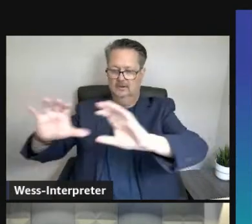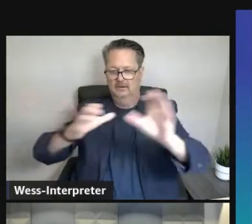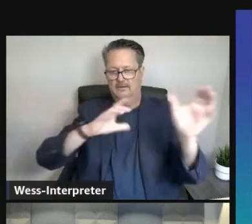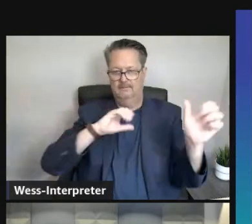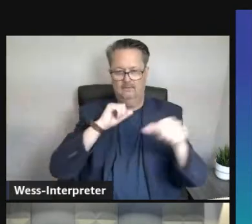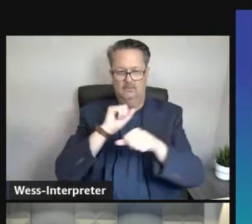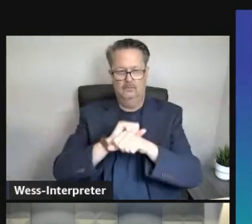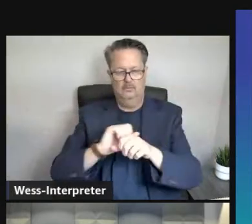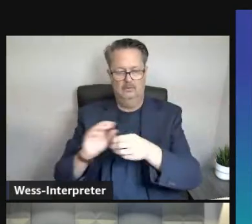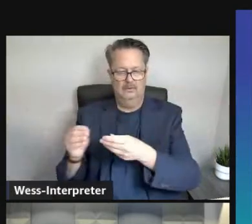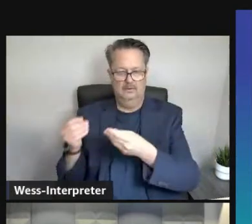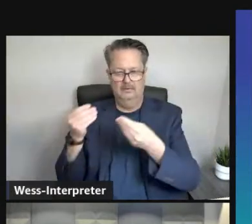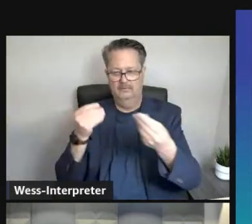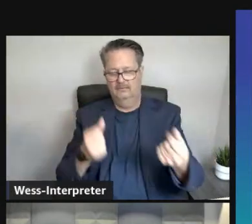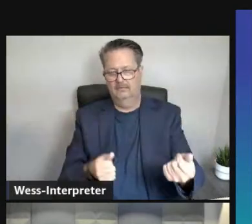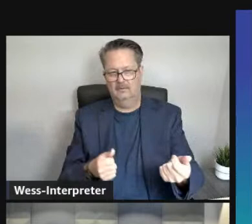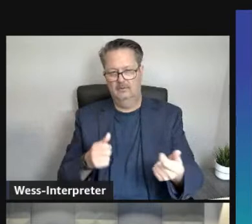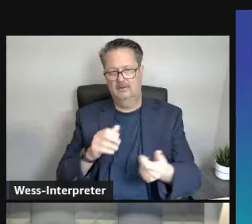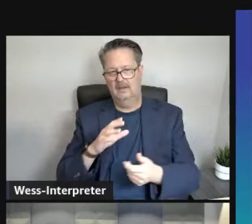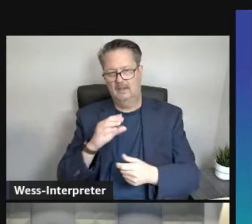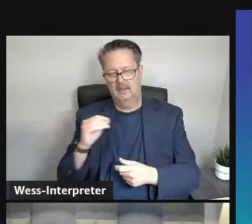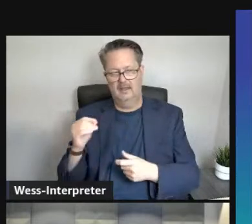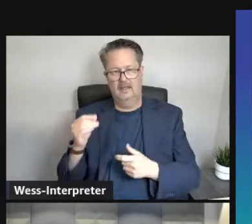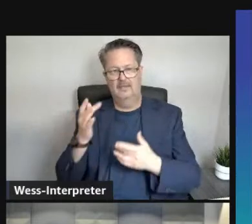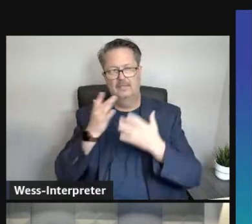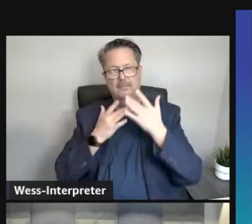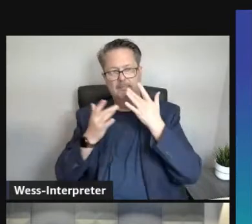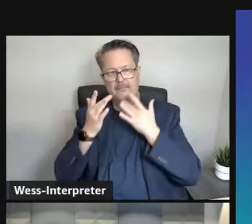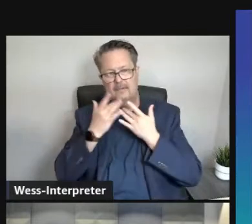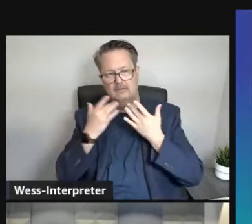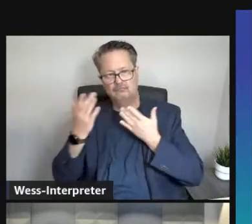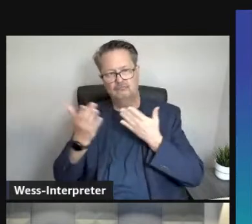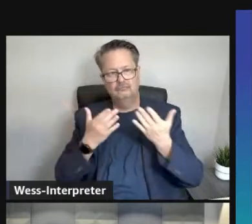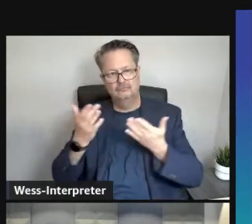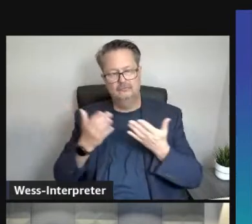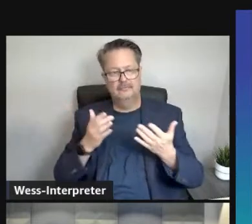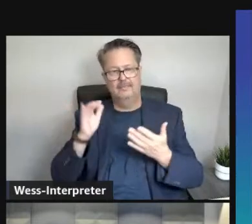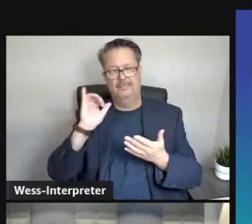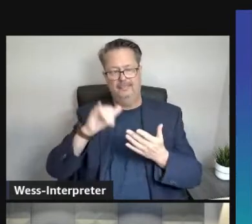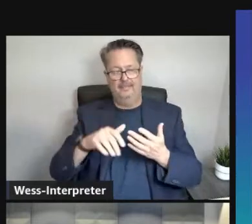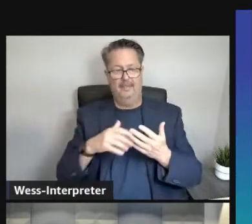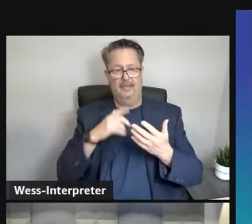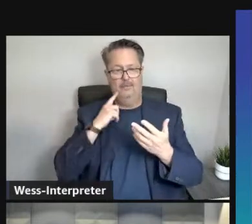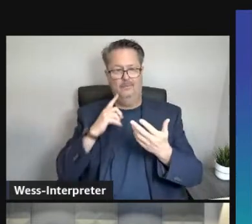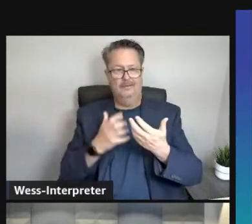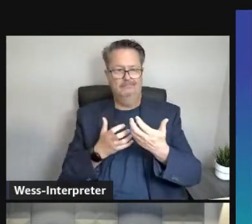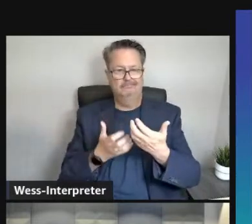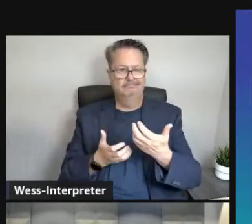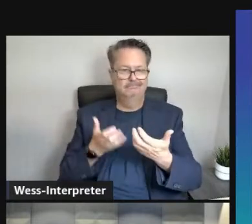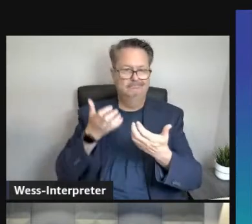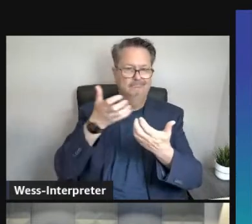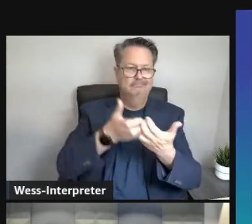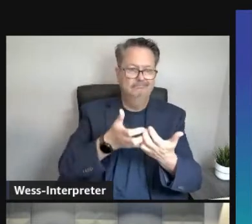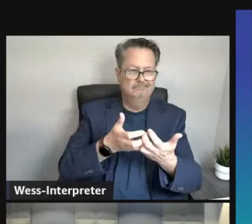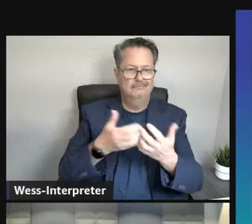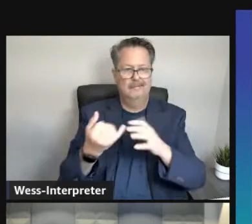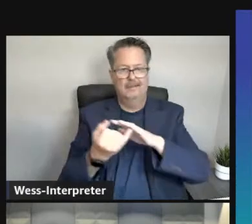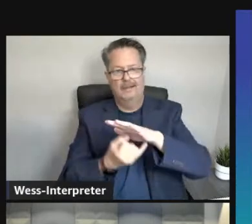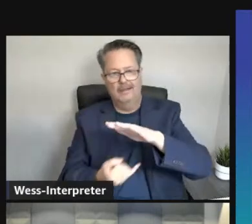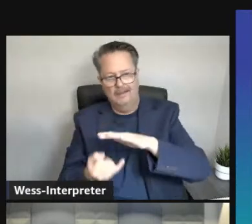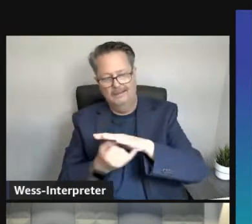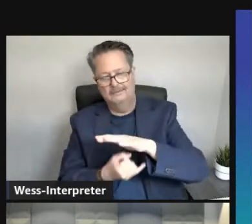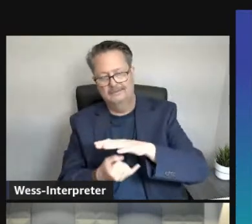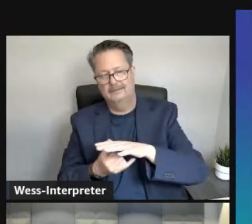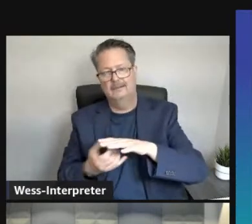promoting containerization and microservices best practice. This enables better isolation, versioning,